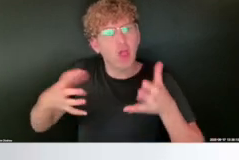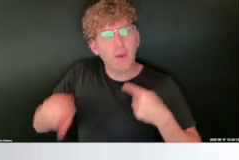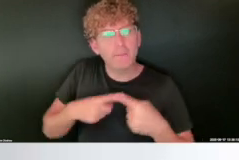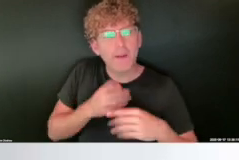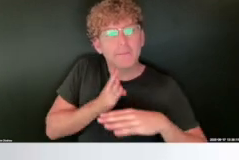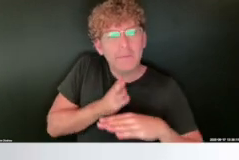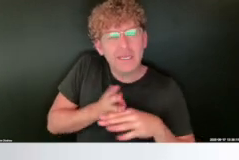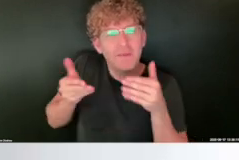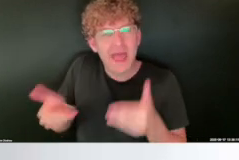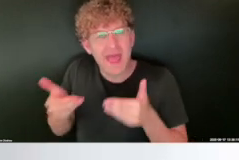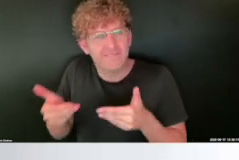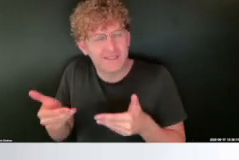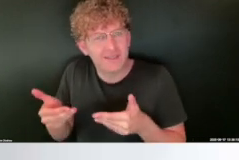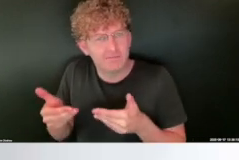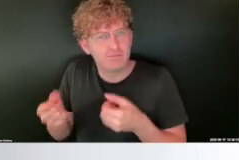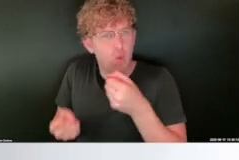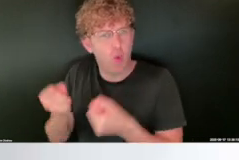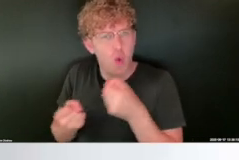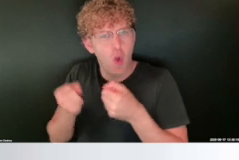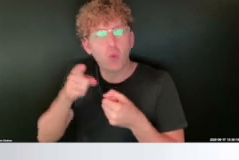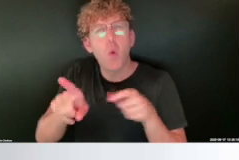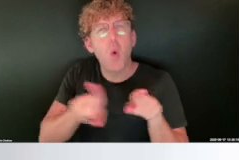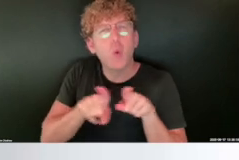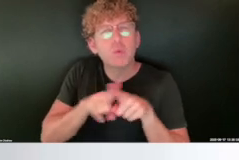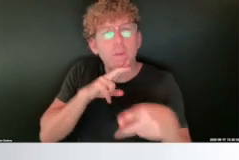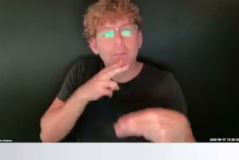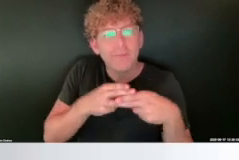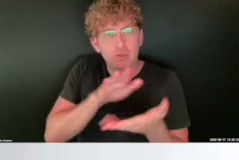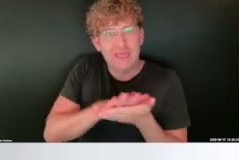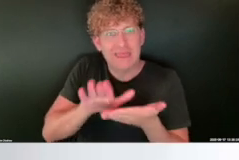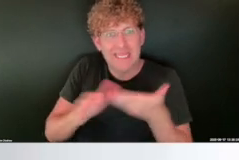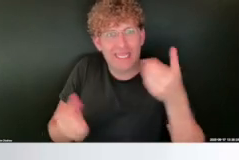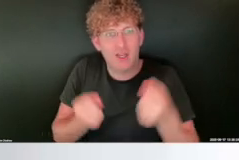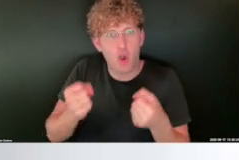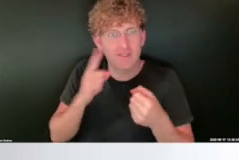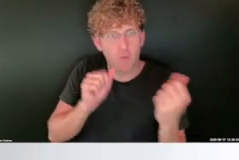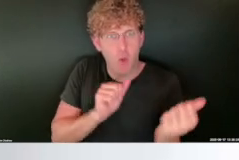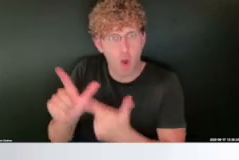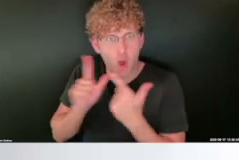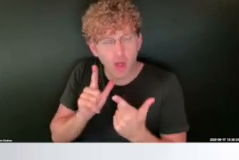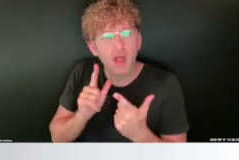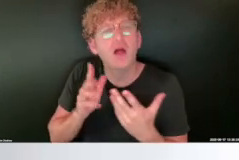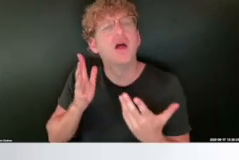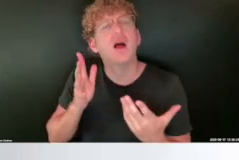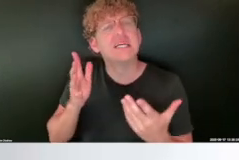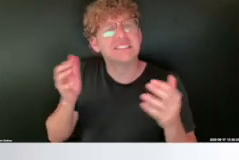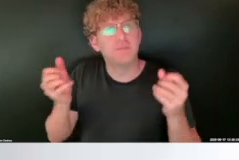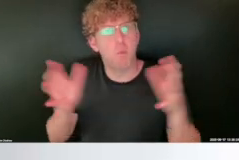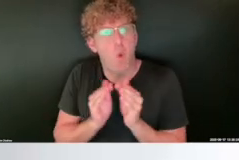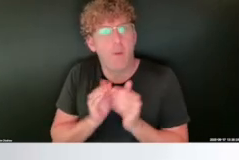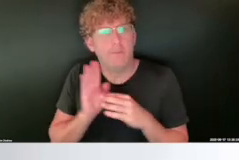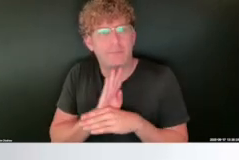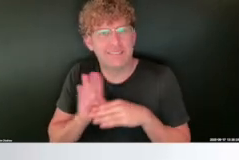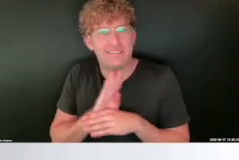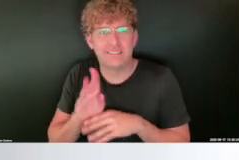mentioned Clean Cars for All. A lot of the small businesses are really interested in getting into those 2A